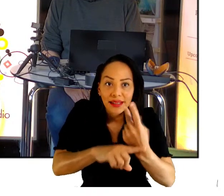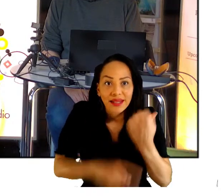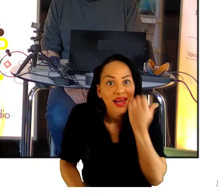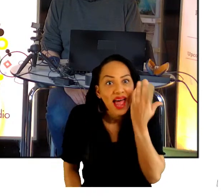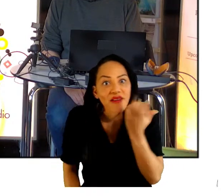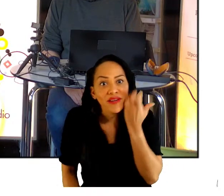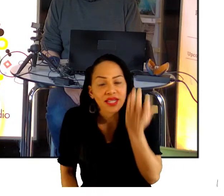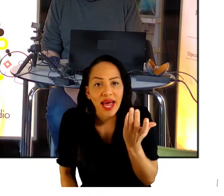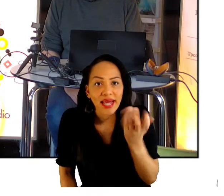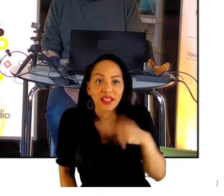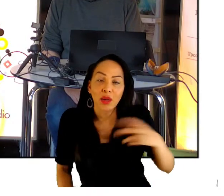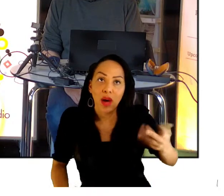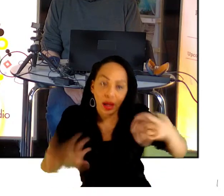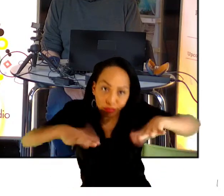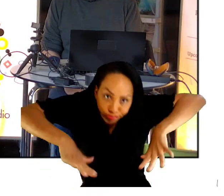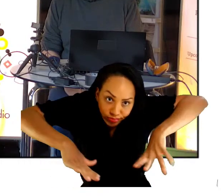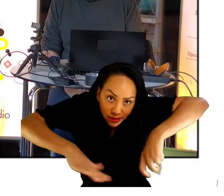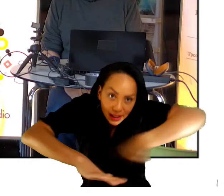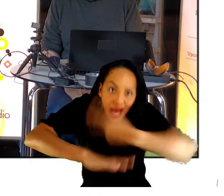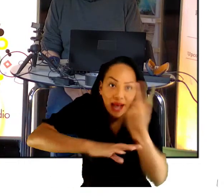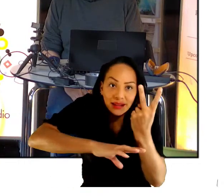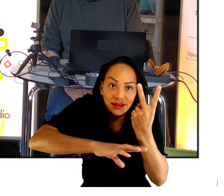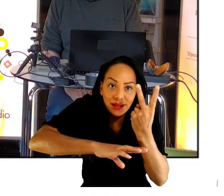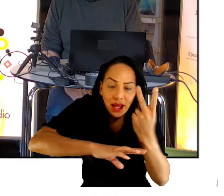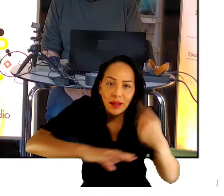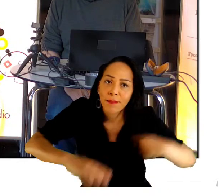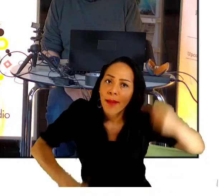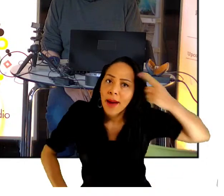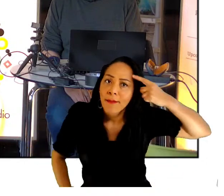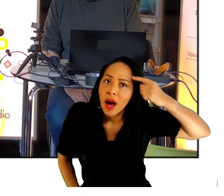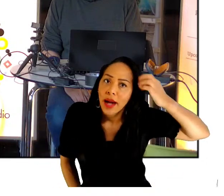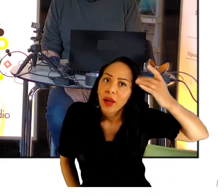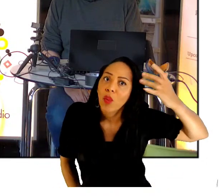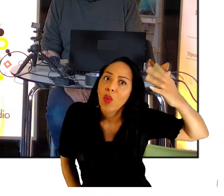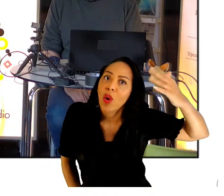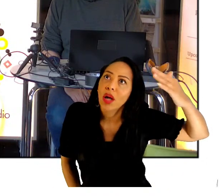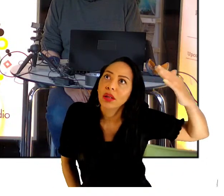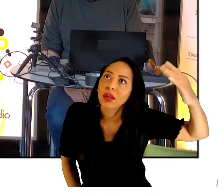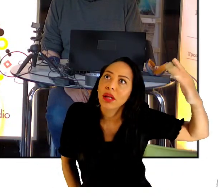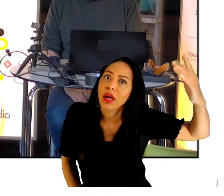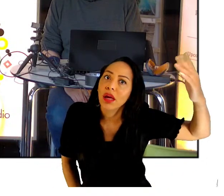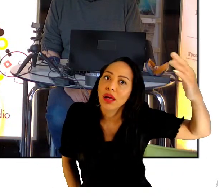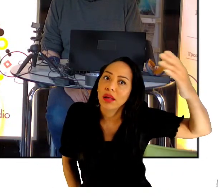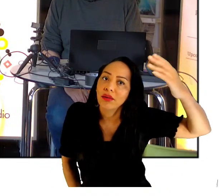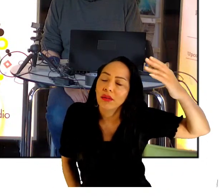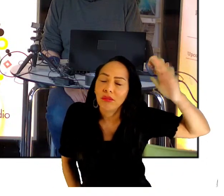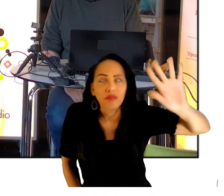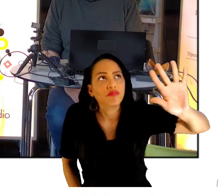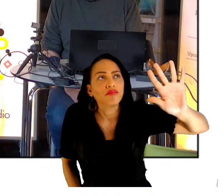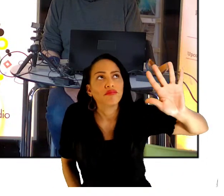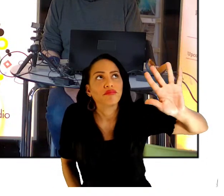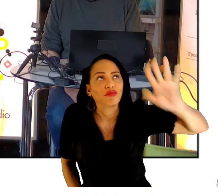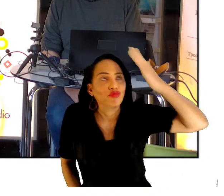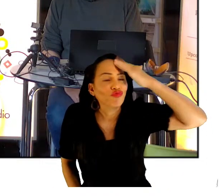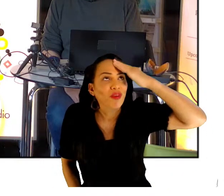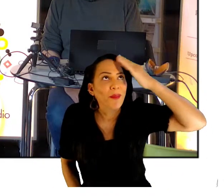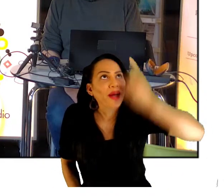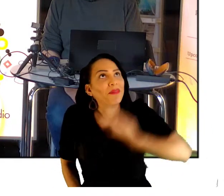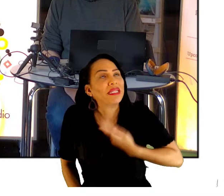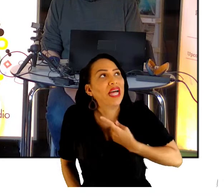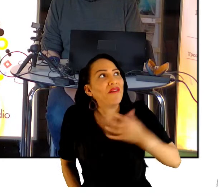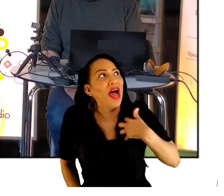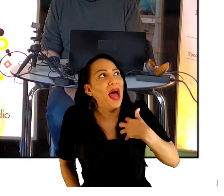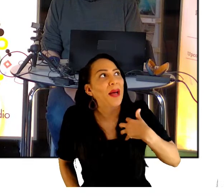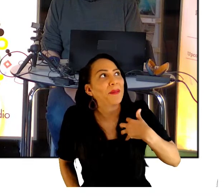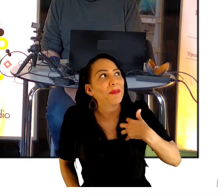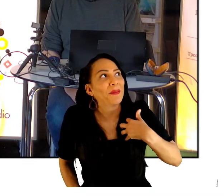things. And I have to remind myself that I'm doing handstands here now on stage, and it's